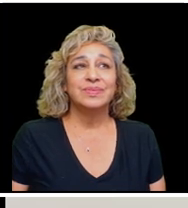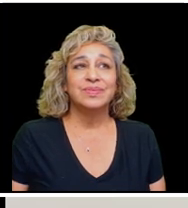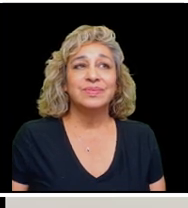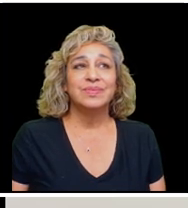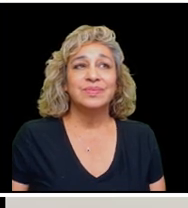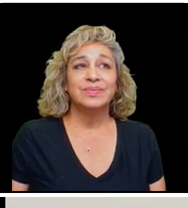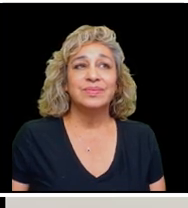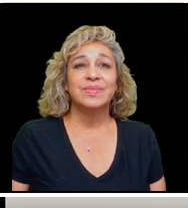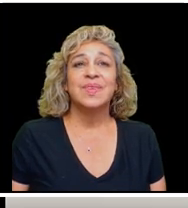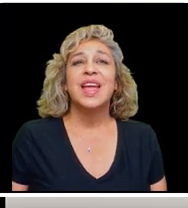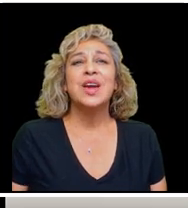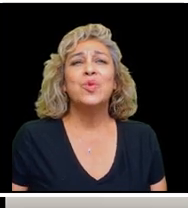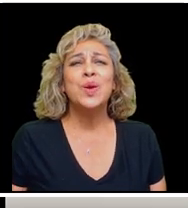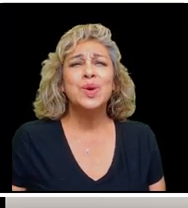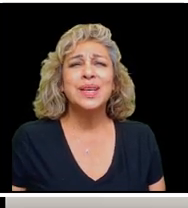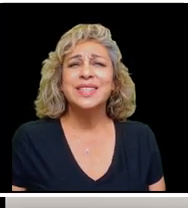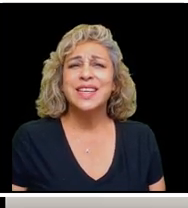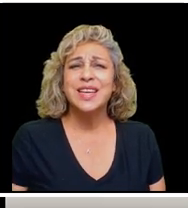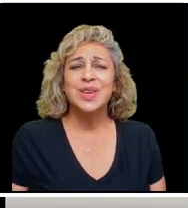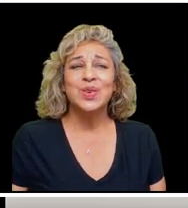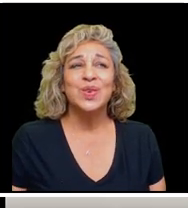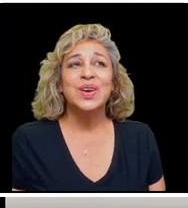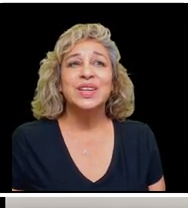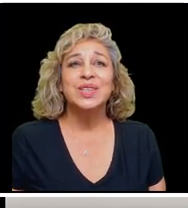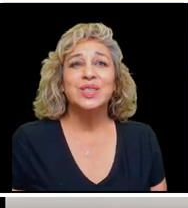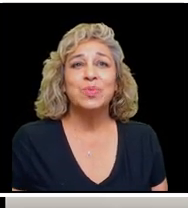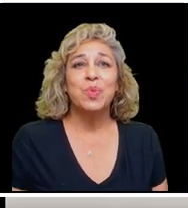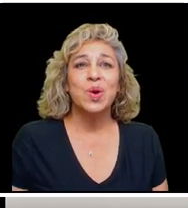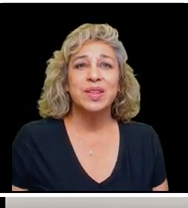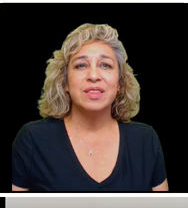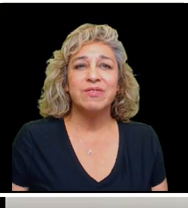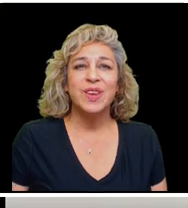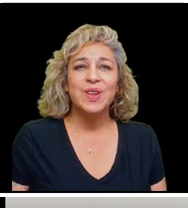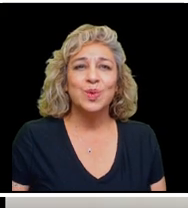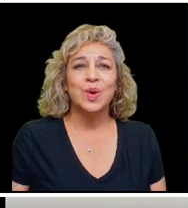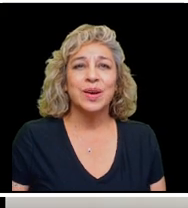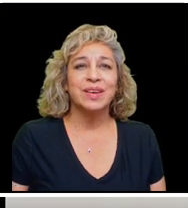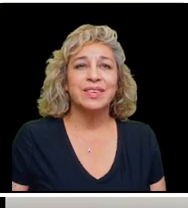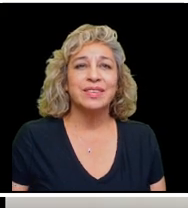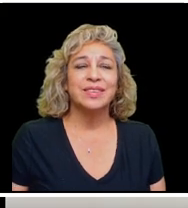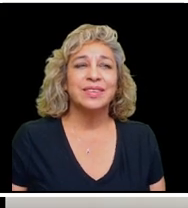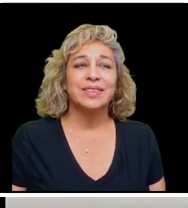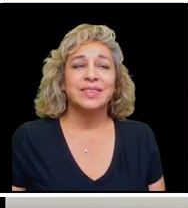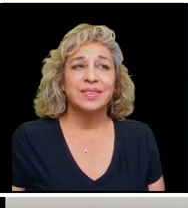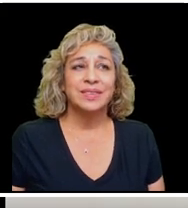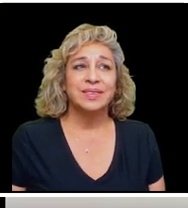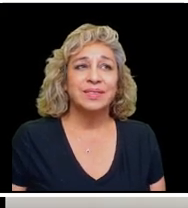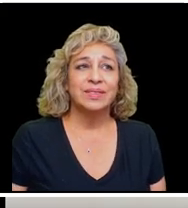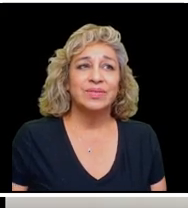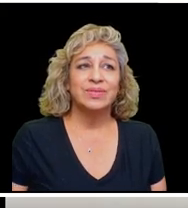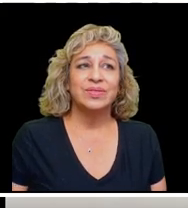and we will continue to support the field work